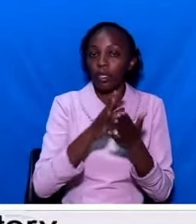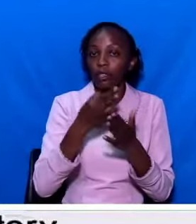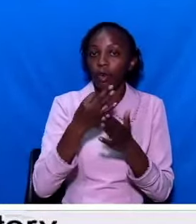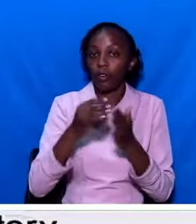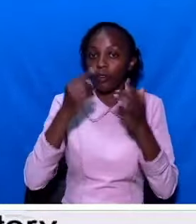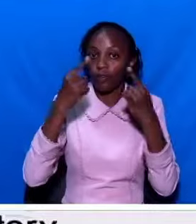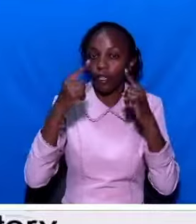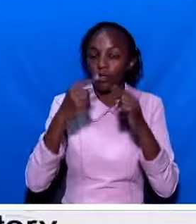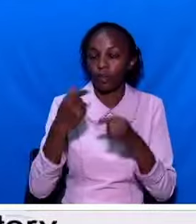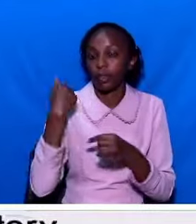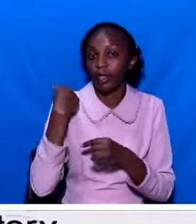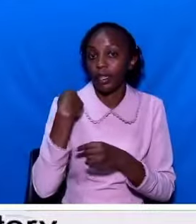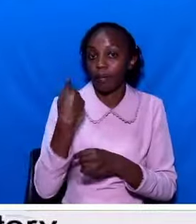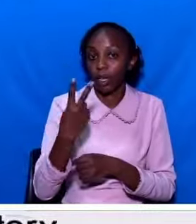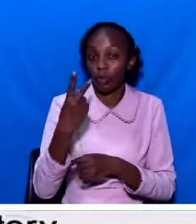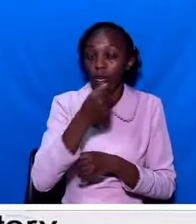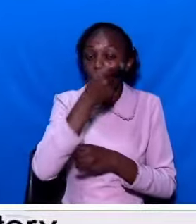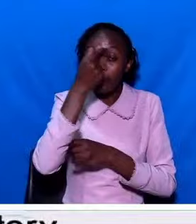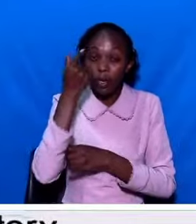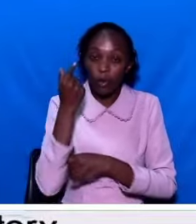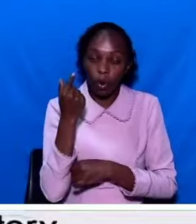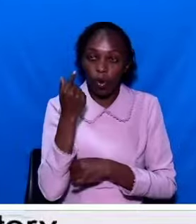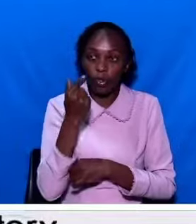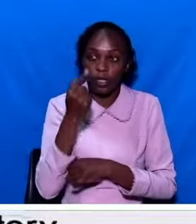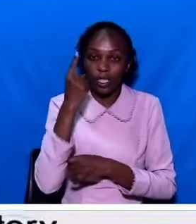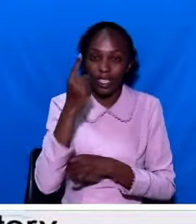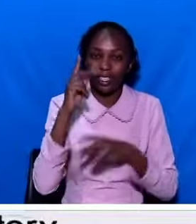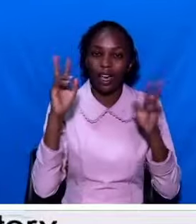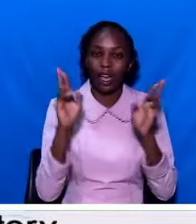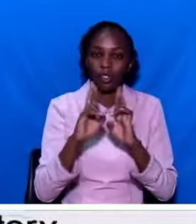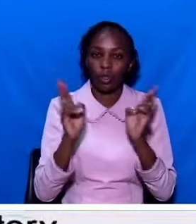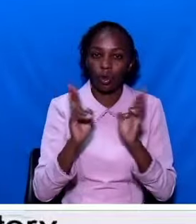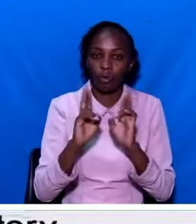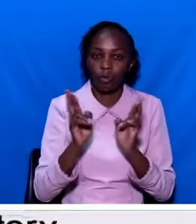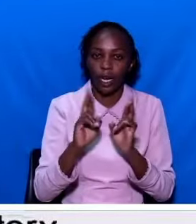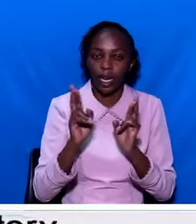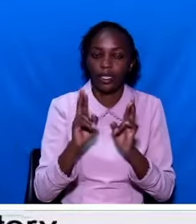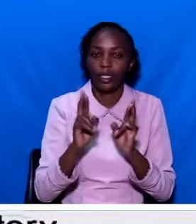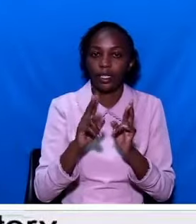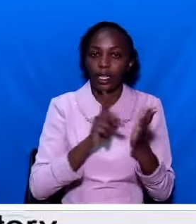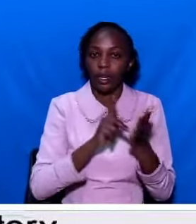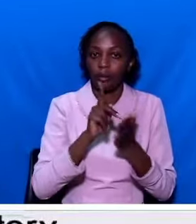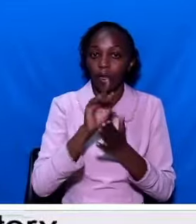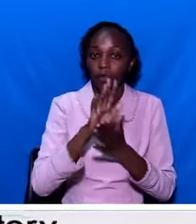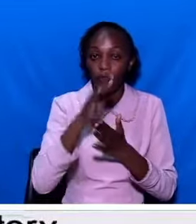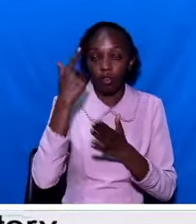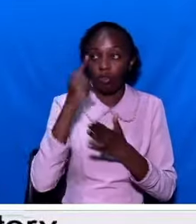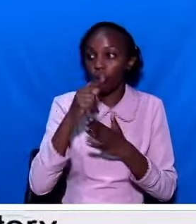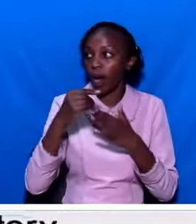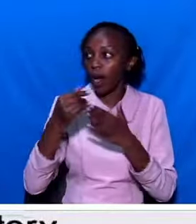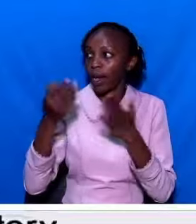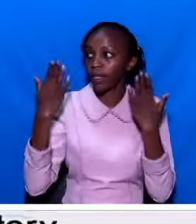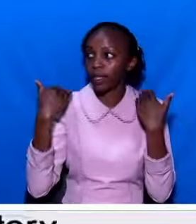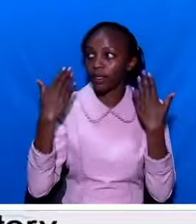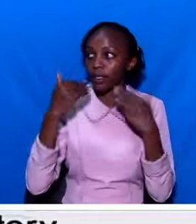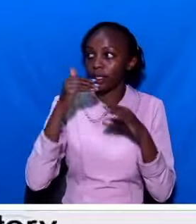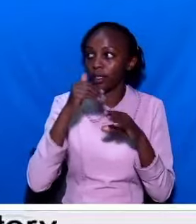two, because he has already settled your destiny in